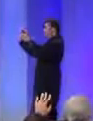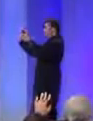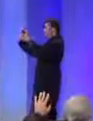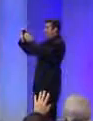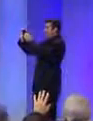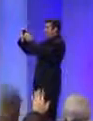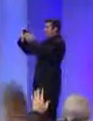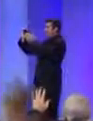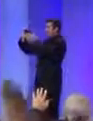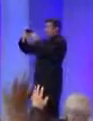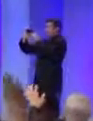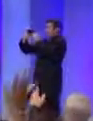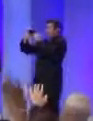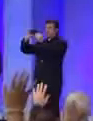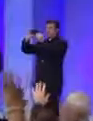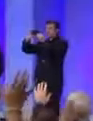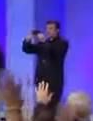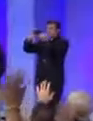Amen.